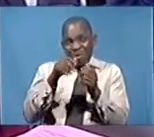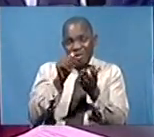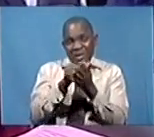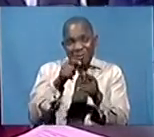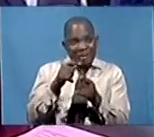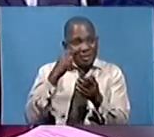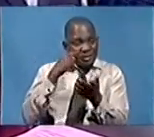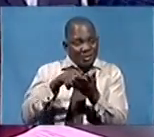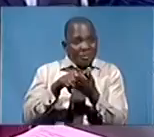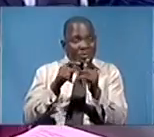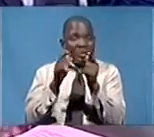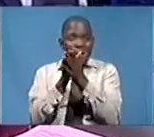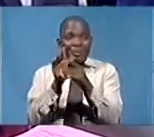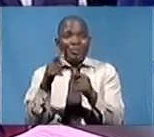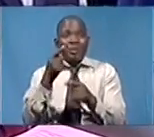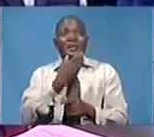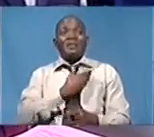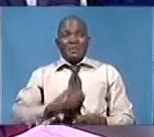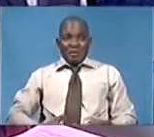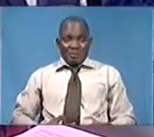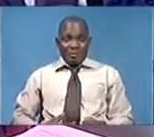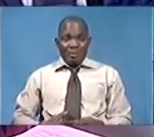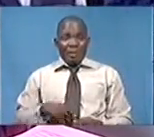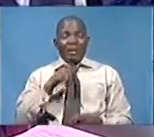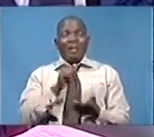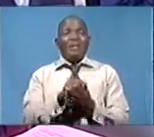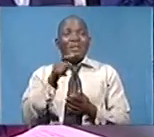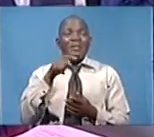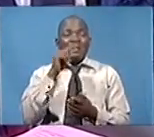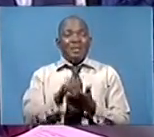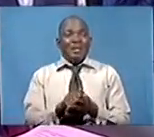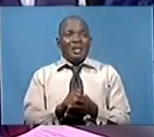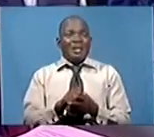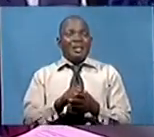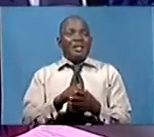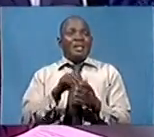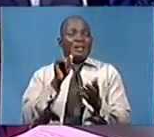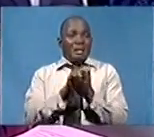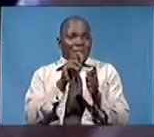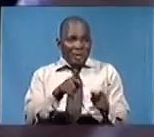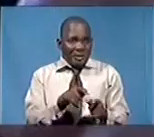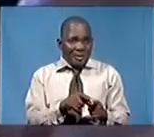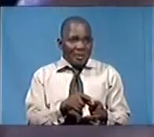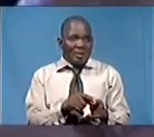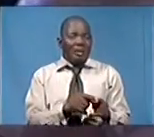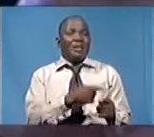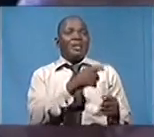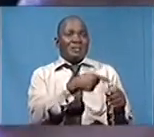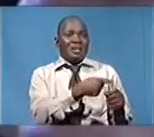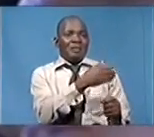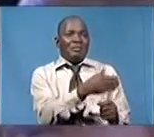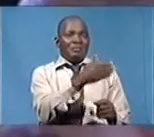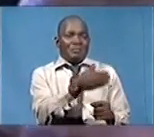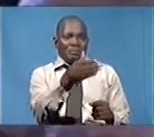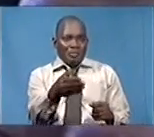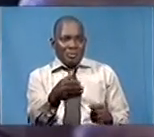asked about the Odikoro, he was very clear. He says the person has been clearly identified, he's gone through the process,